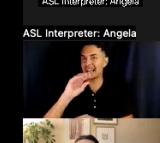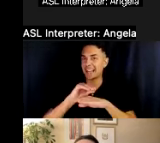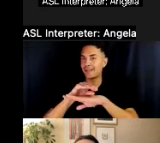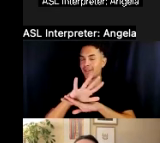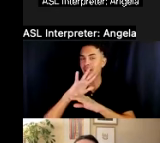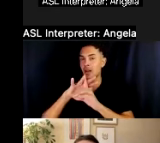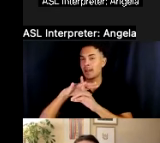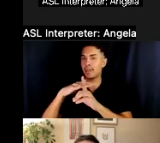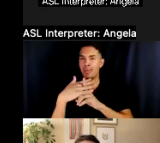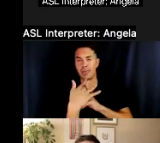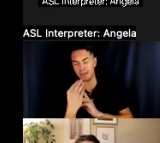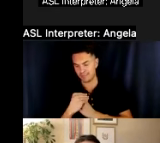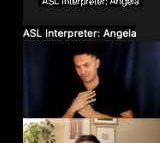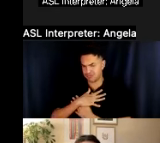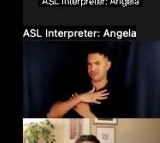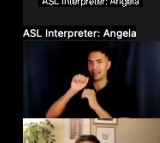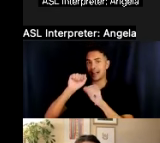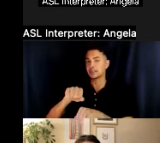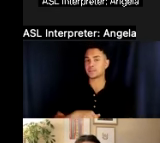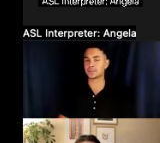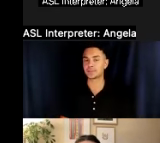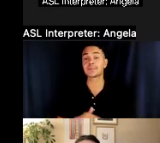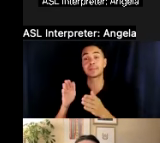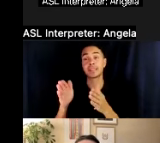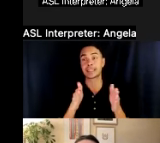benefits. Next slide, please.